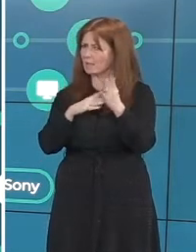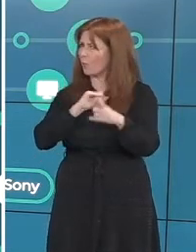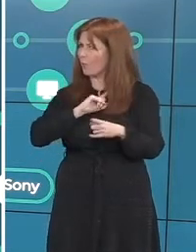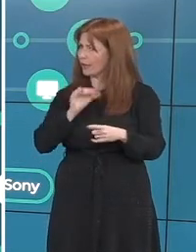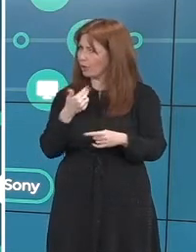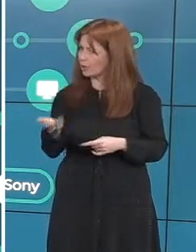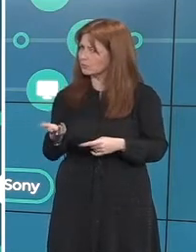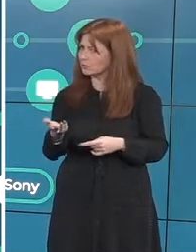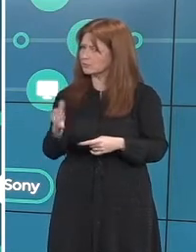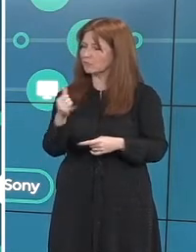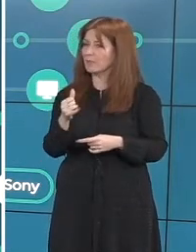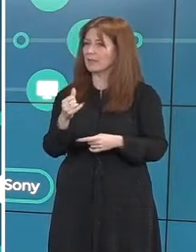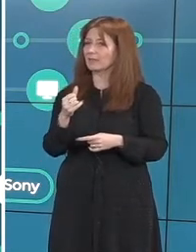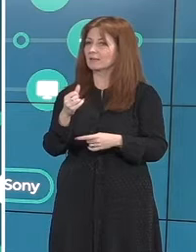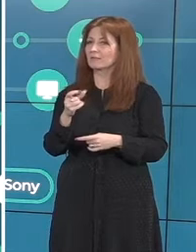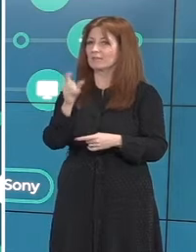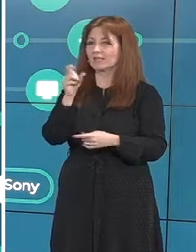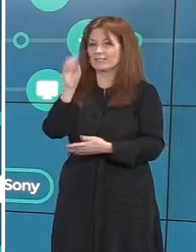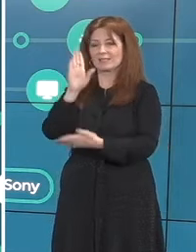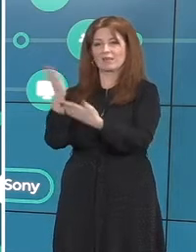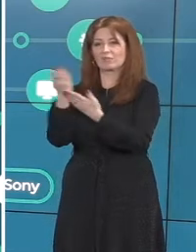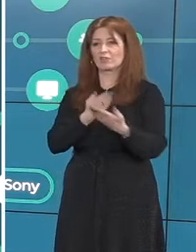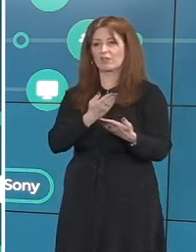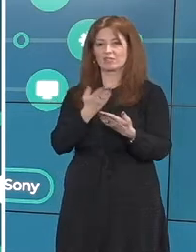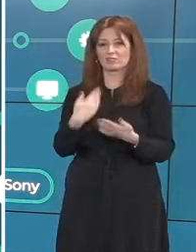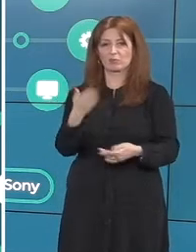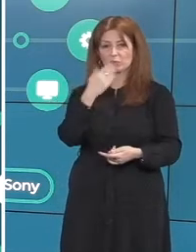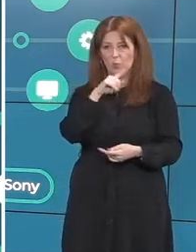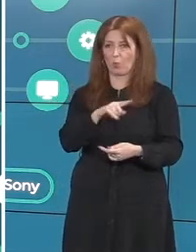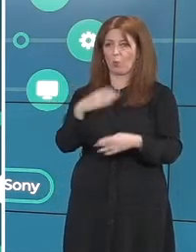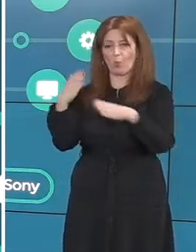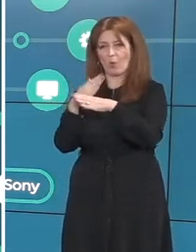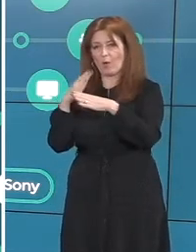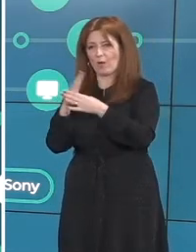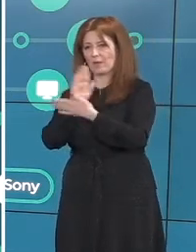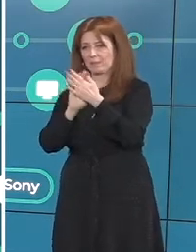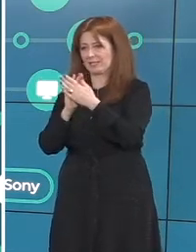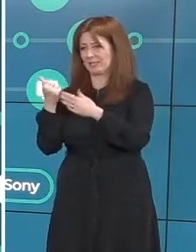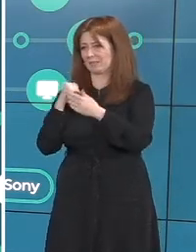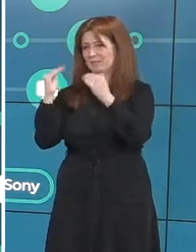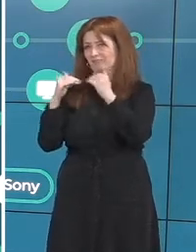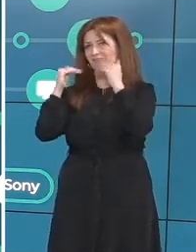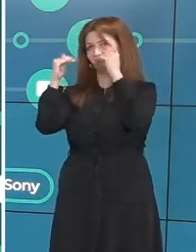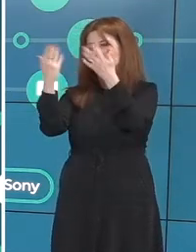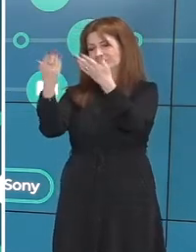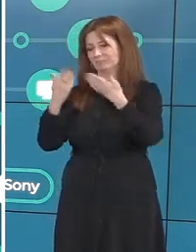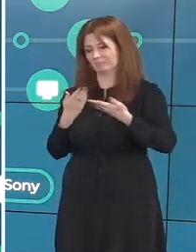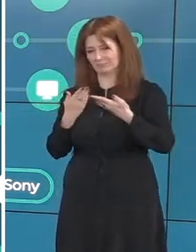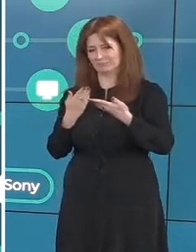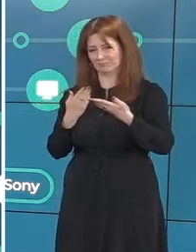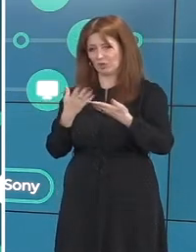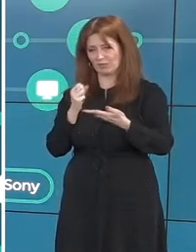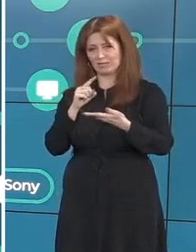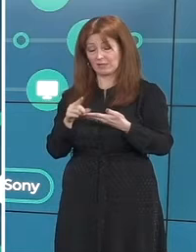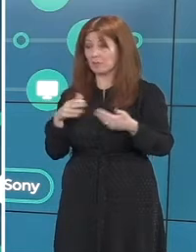disabled students coming from a school place and workplace, they have higher expectations over the kit they get and what they expect from it, which is kind